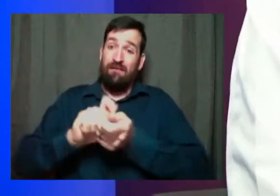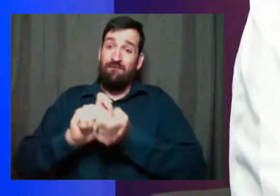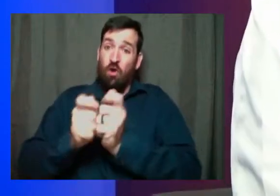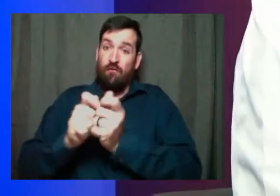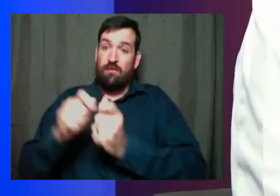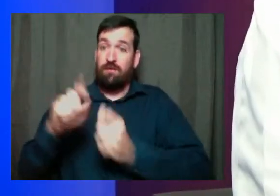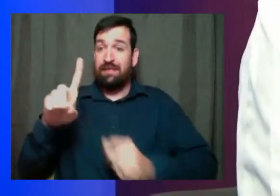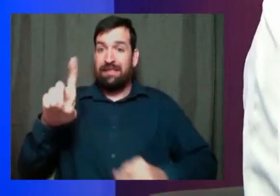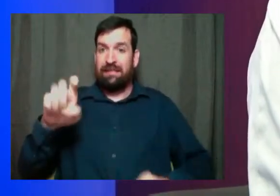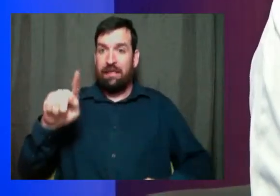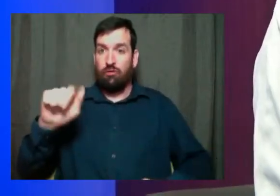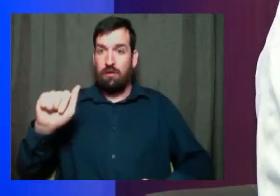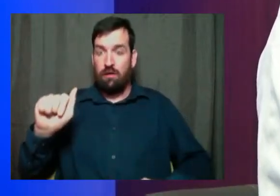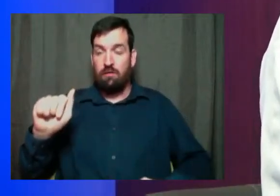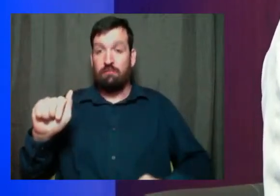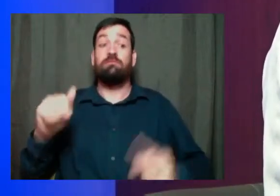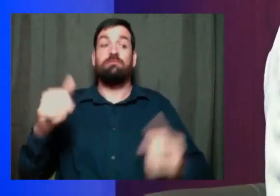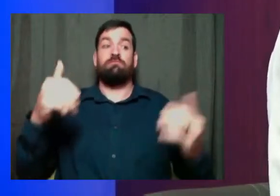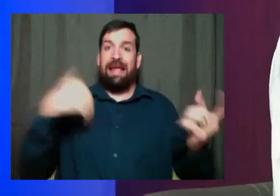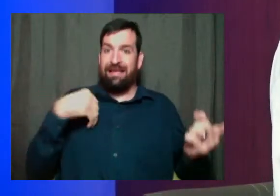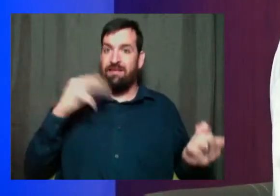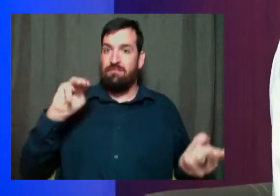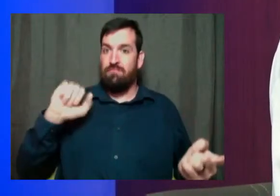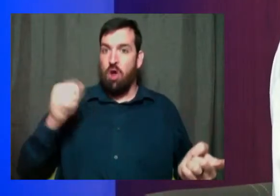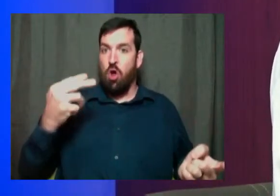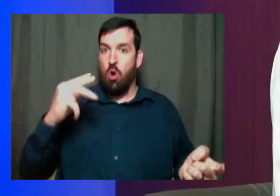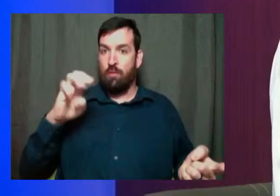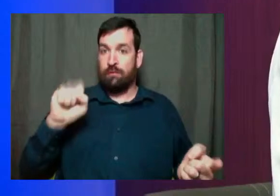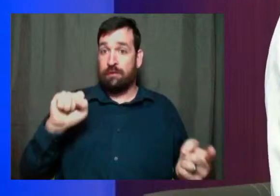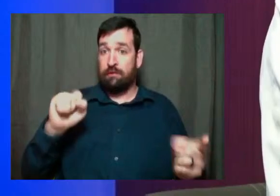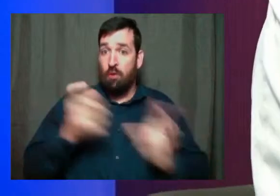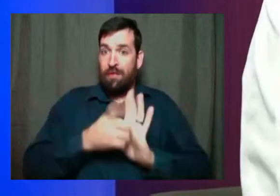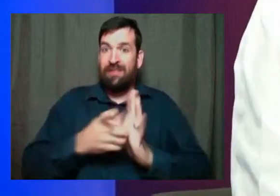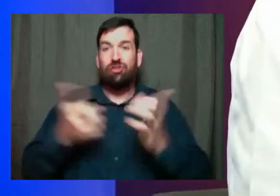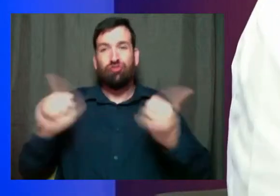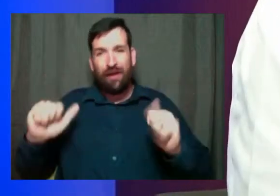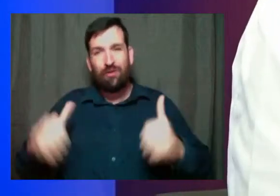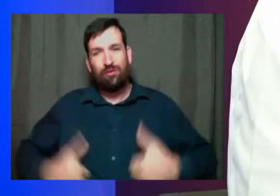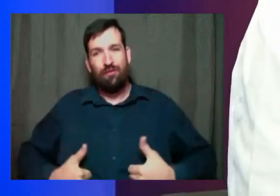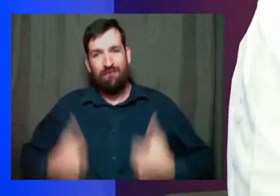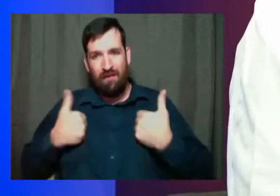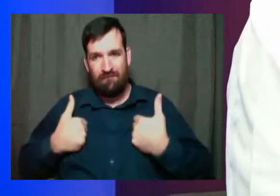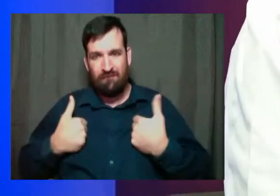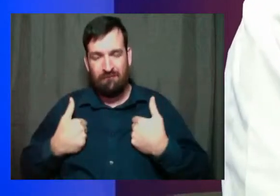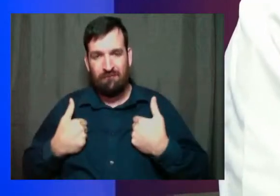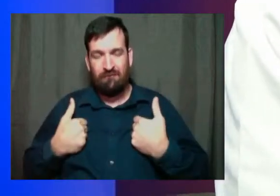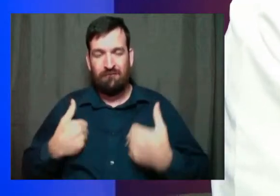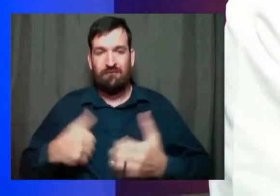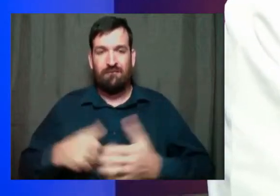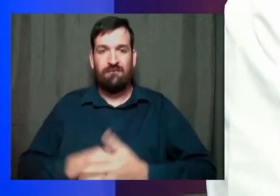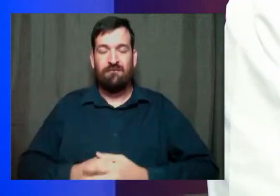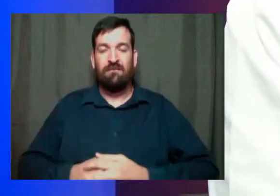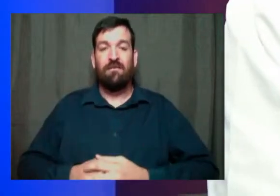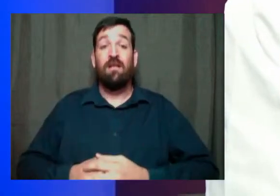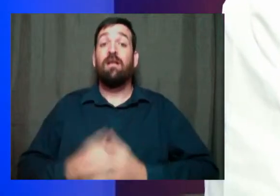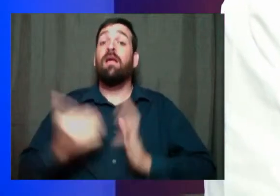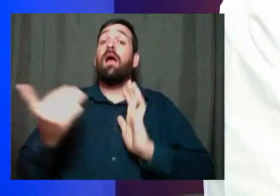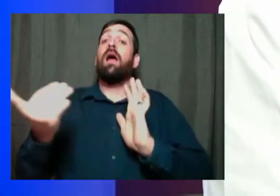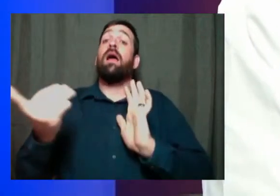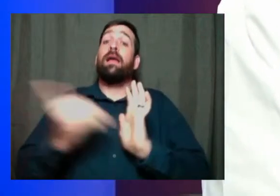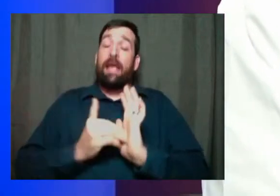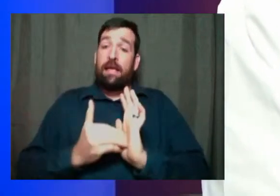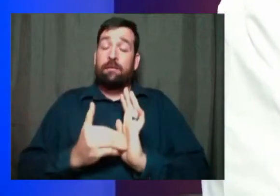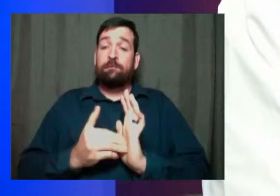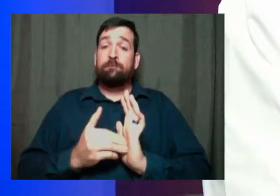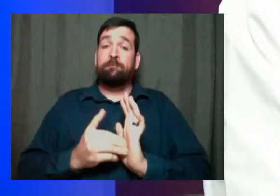has its Mahomes moment because it has things it's doing that are survival advantage to it, and so it can do it. And again, I